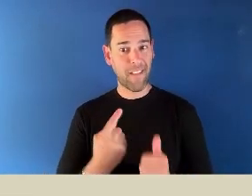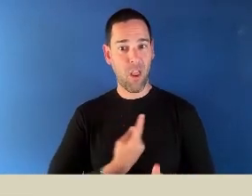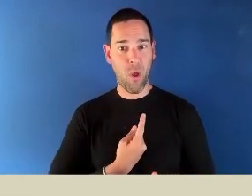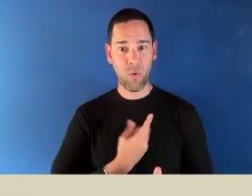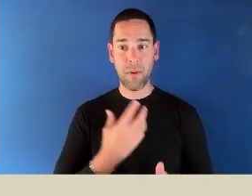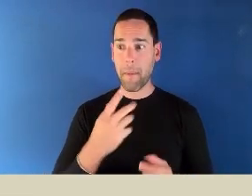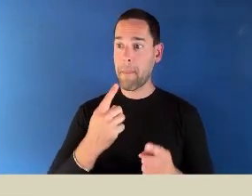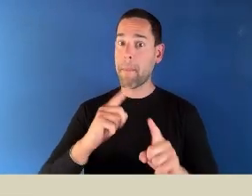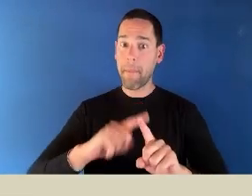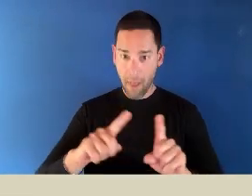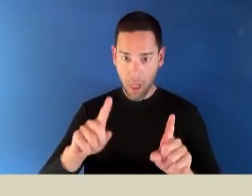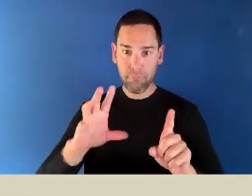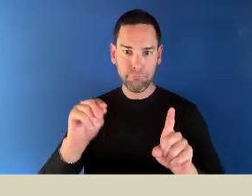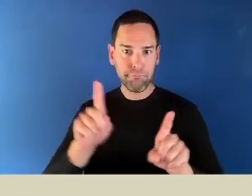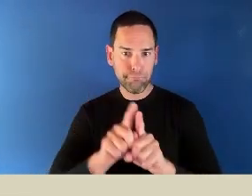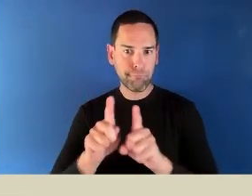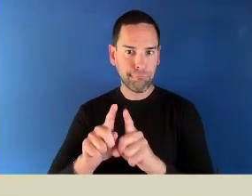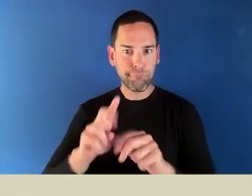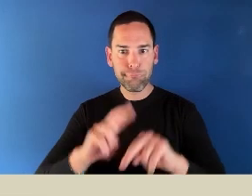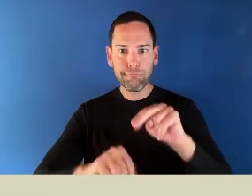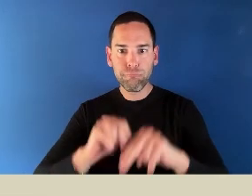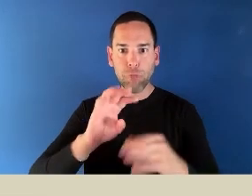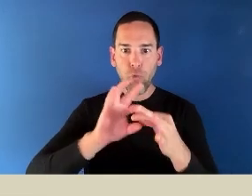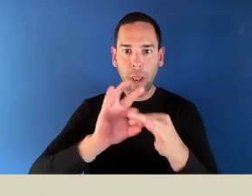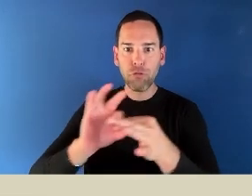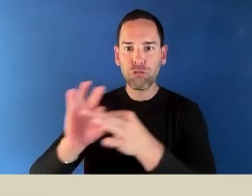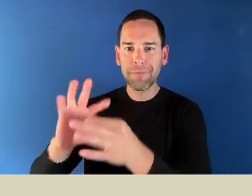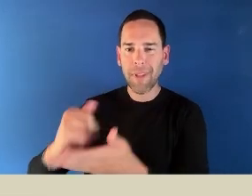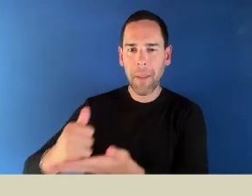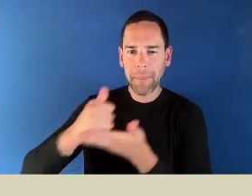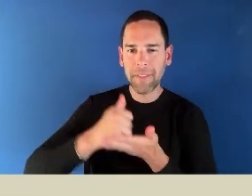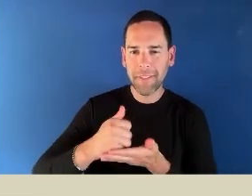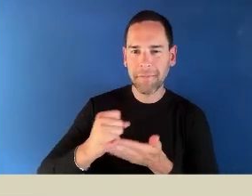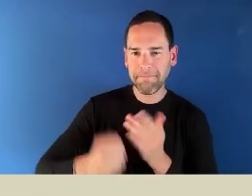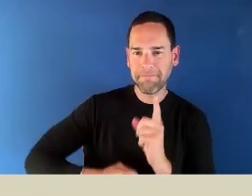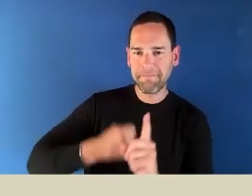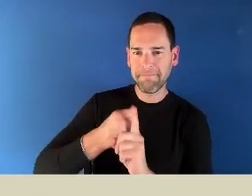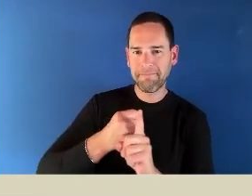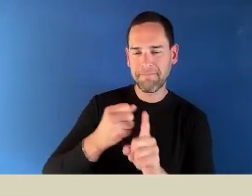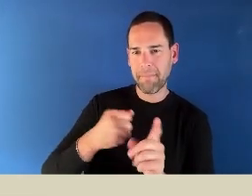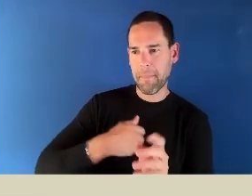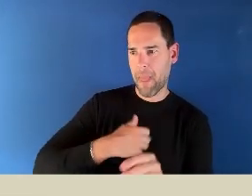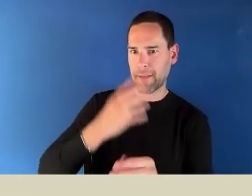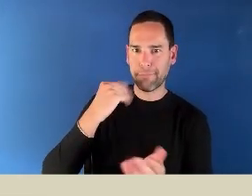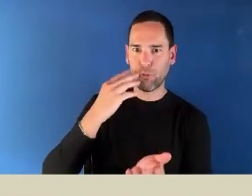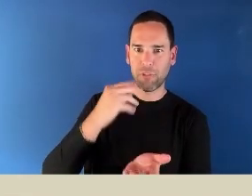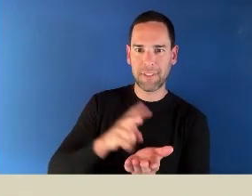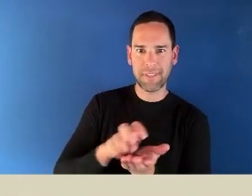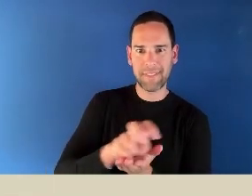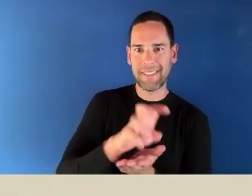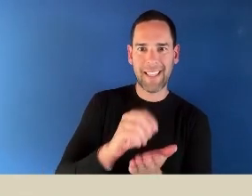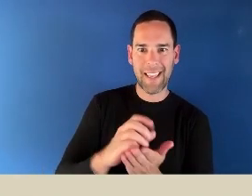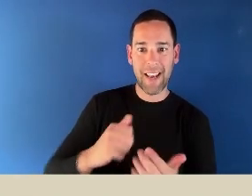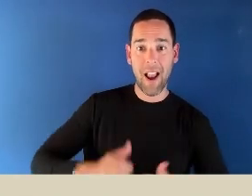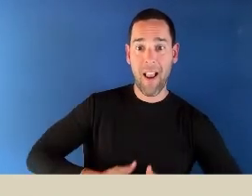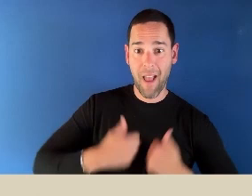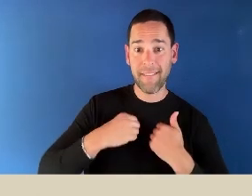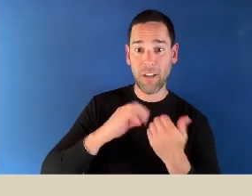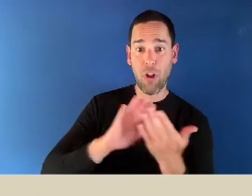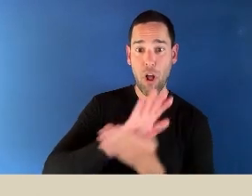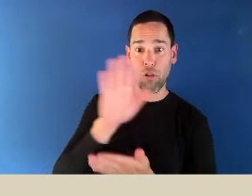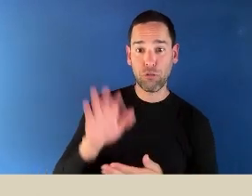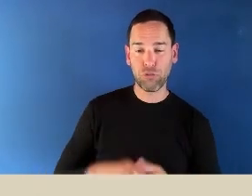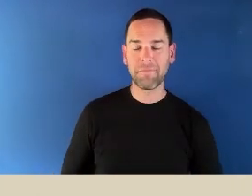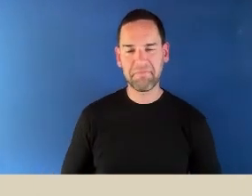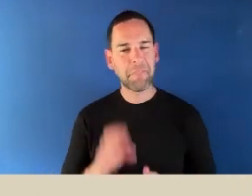relationships that have helped me and been really impactful on my journey of life and not only college. Ethan